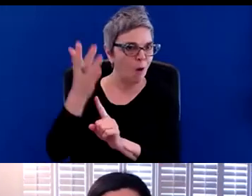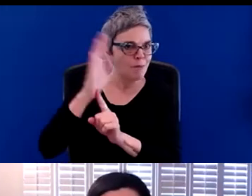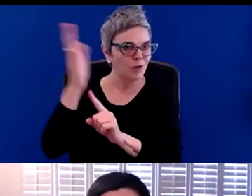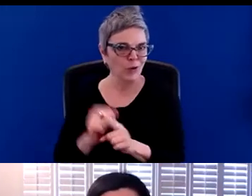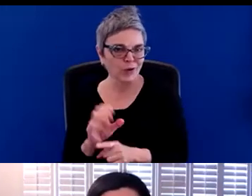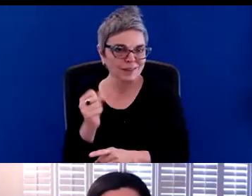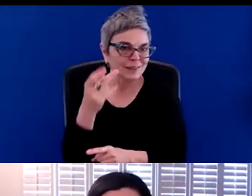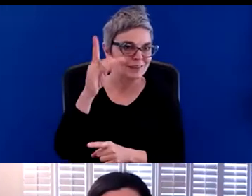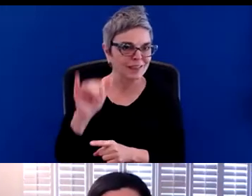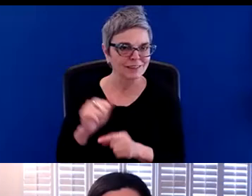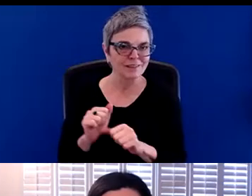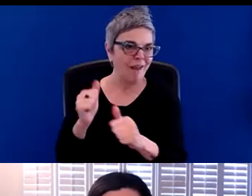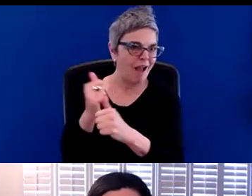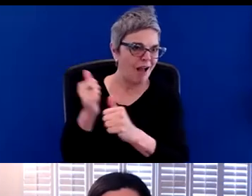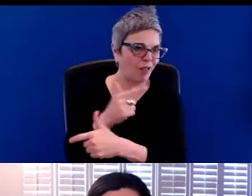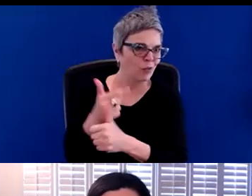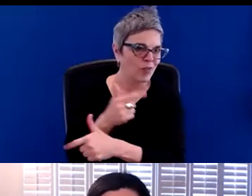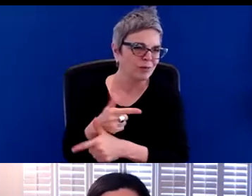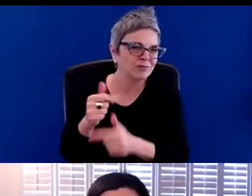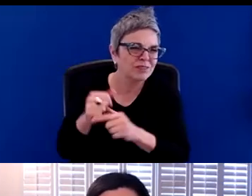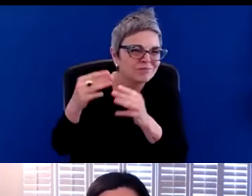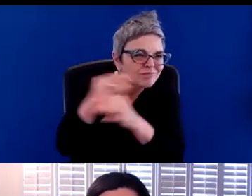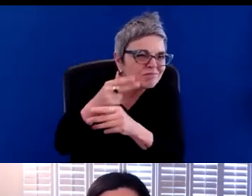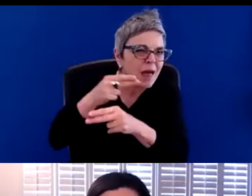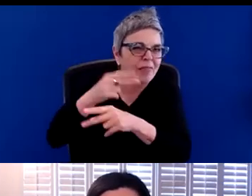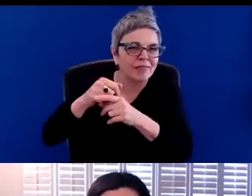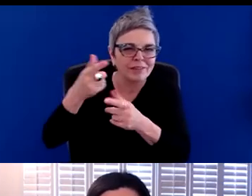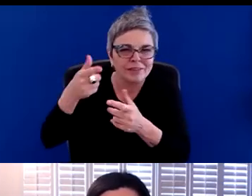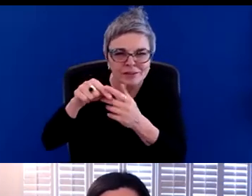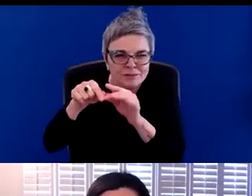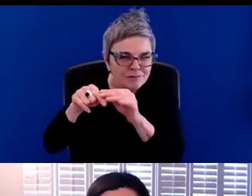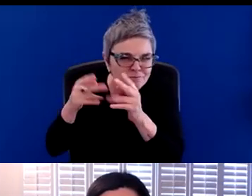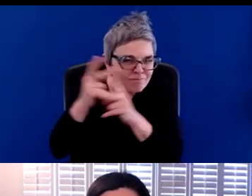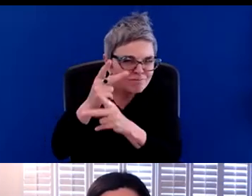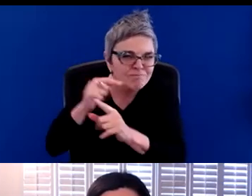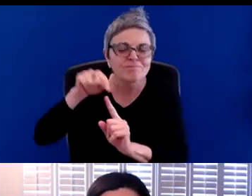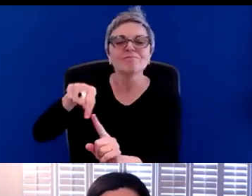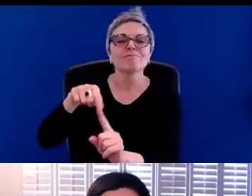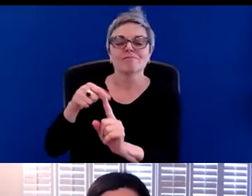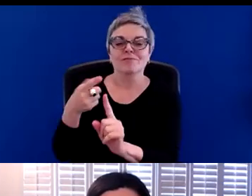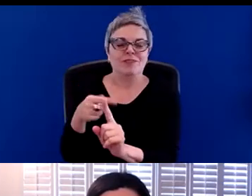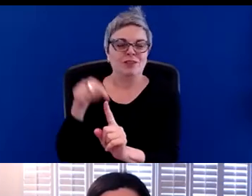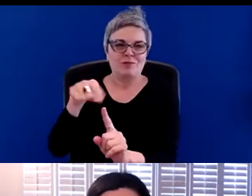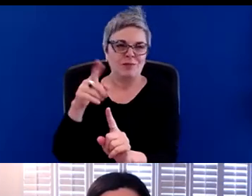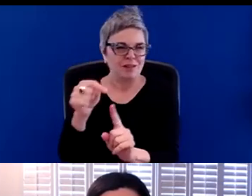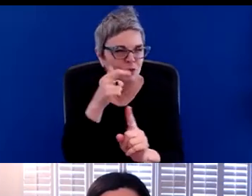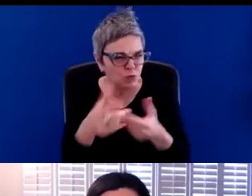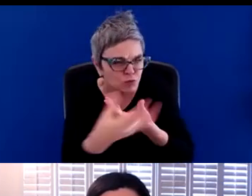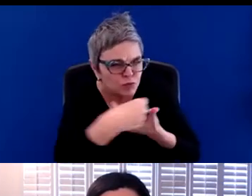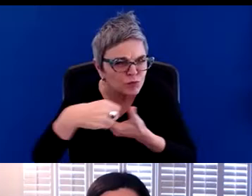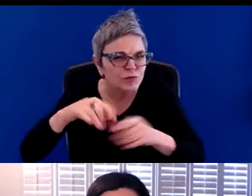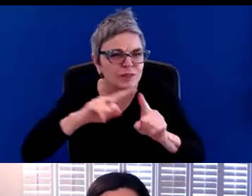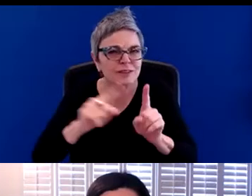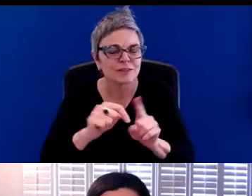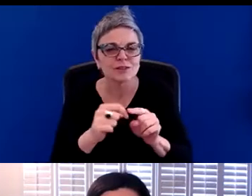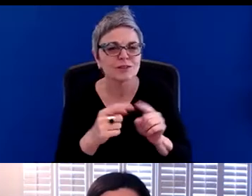for other individuals? And what does that look like? And then when I think of really just adding that feminist perspective to it as well, I